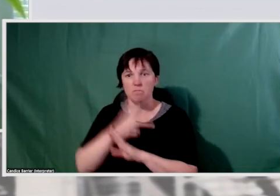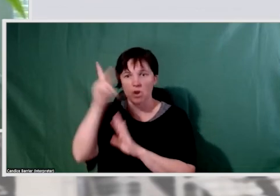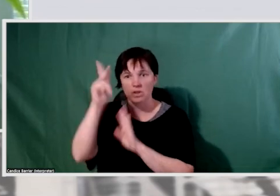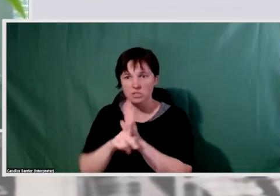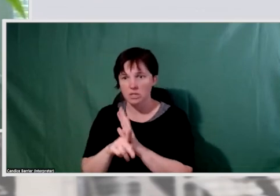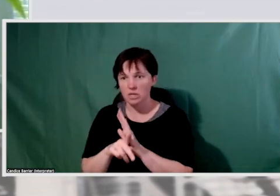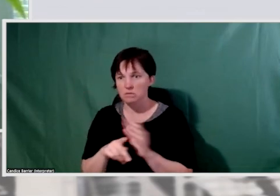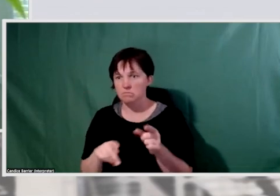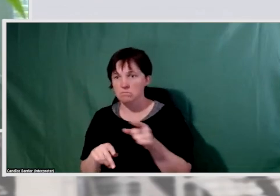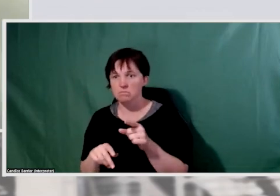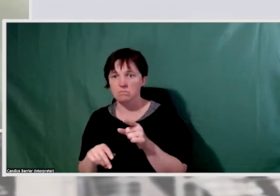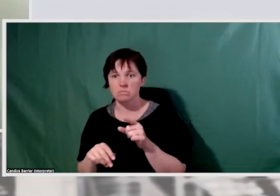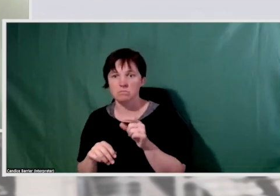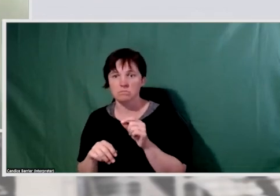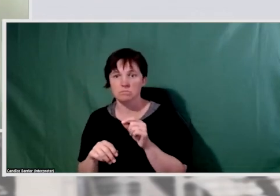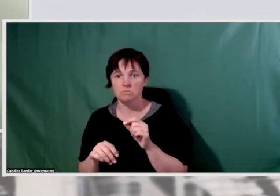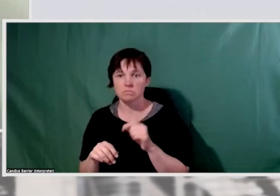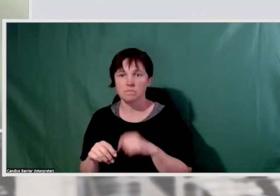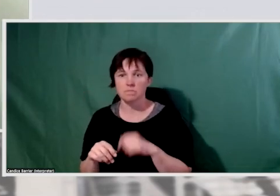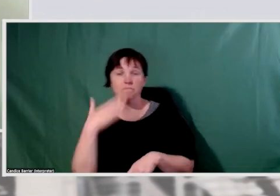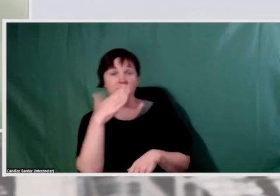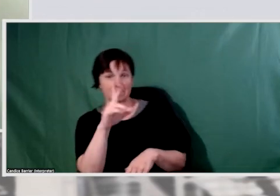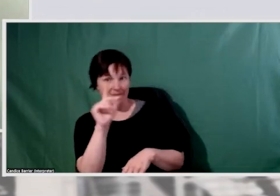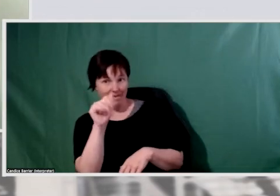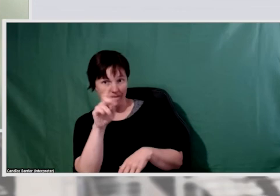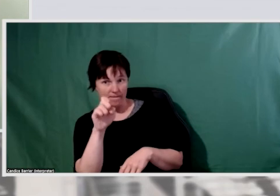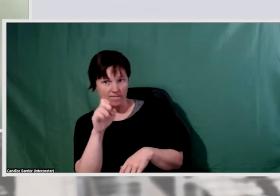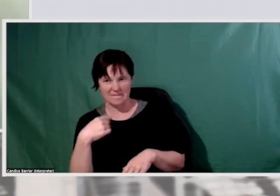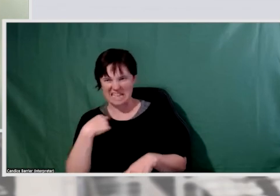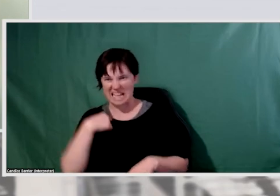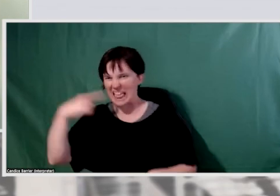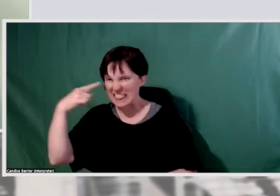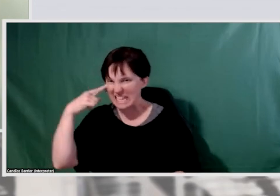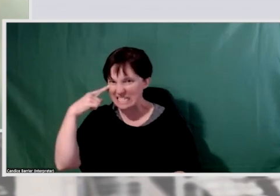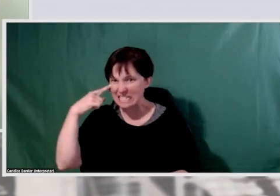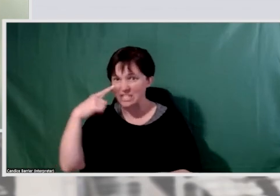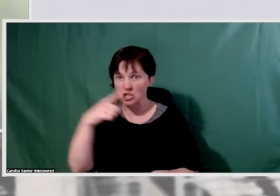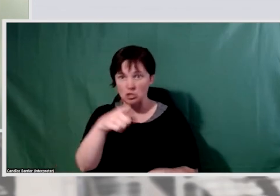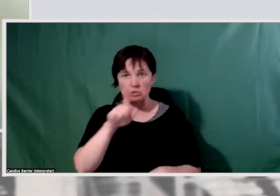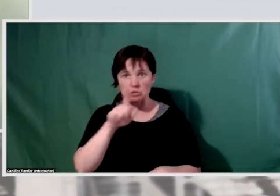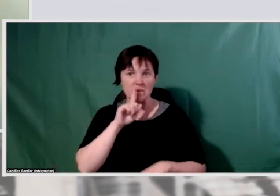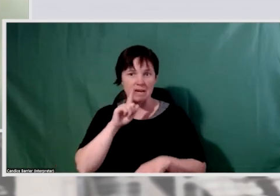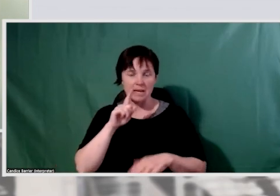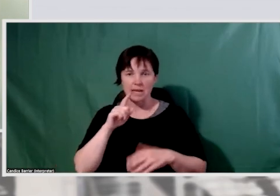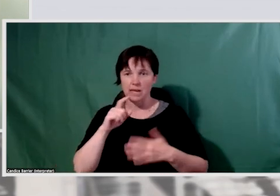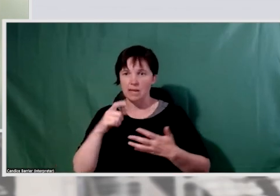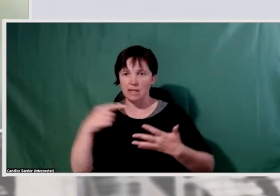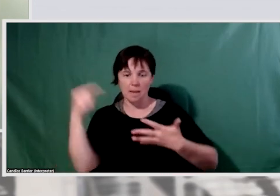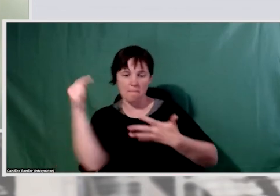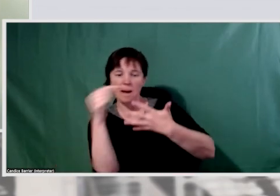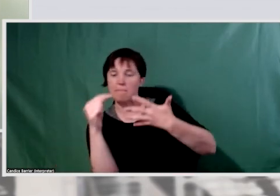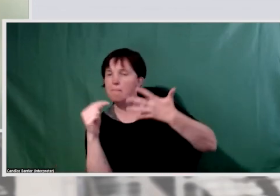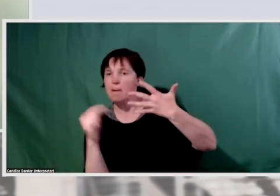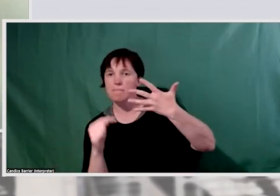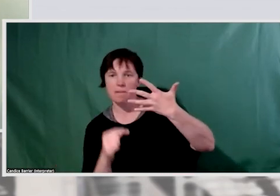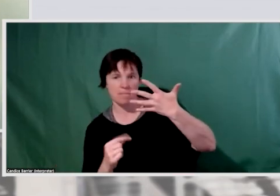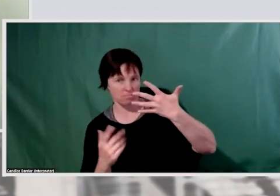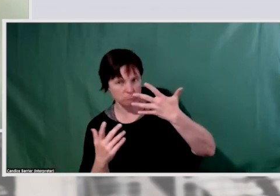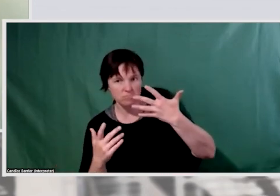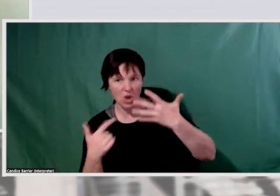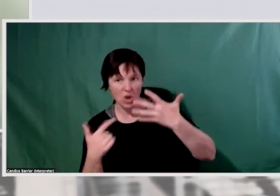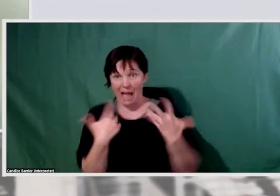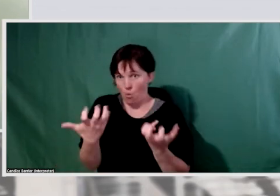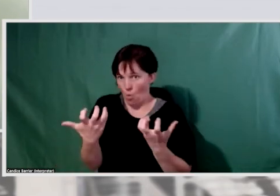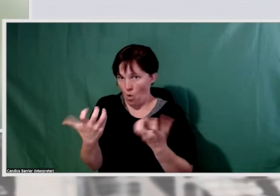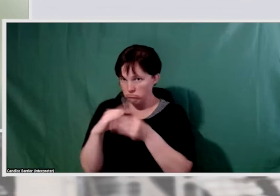too. Sure, thanks, Dave. I think that you hit many of the points that I wanted to make. I think the thing that